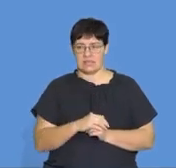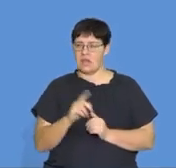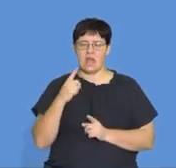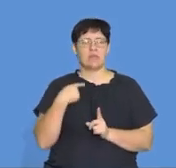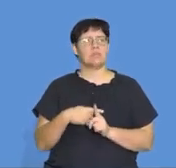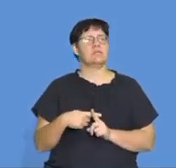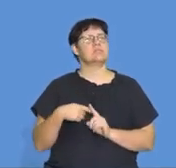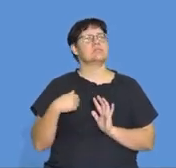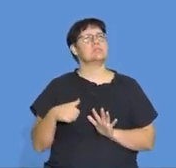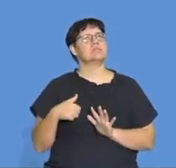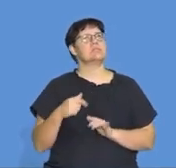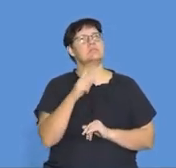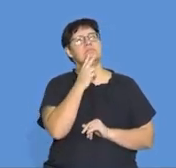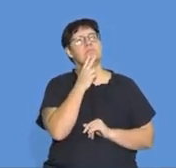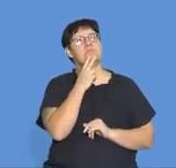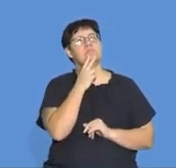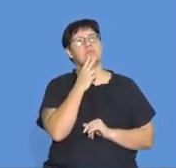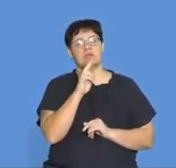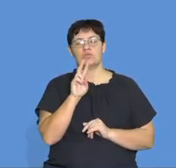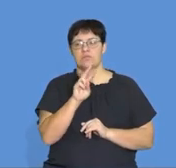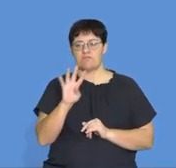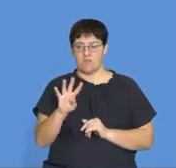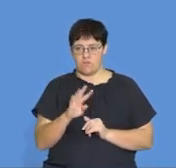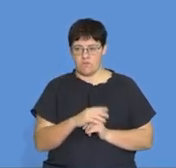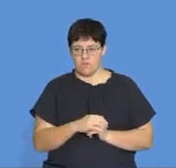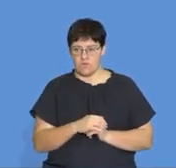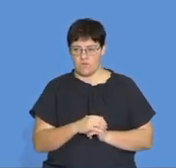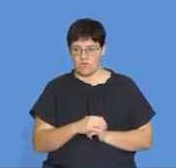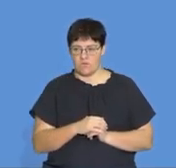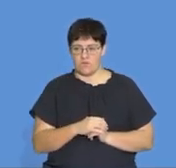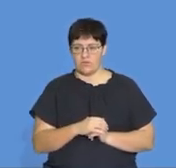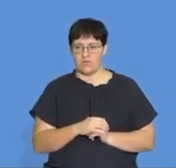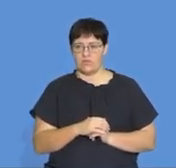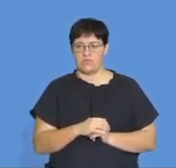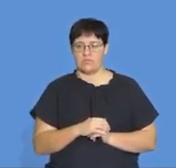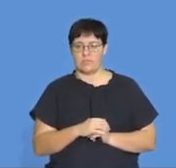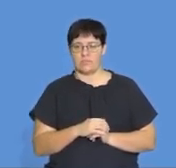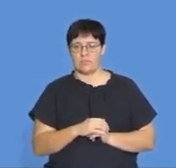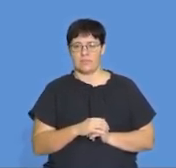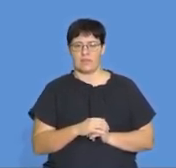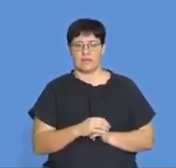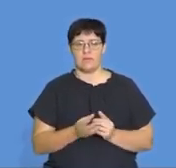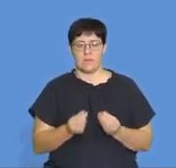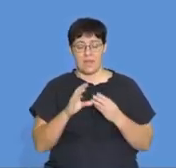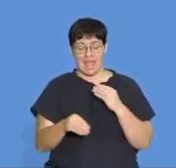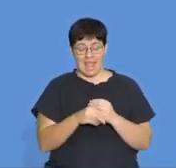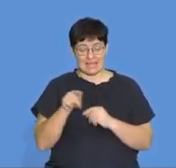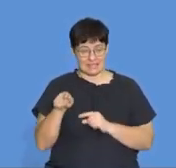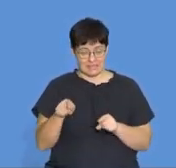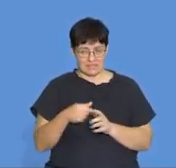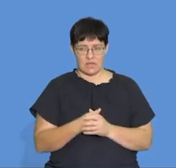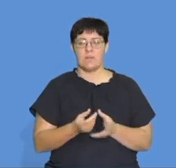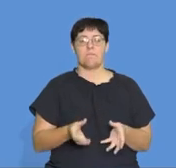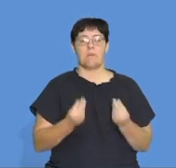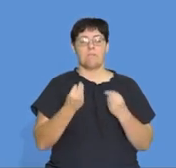8 plus 16. Let me just add it so that I don't add another step there. If I add those two, then I